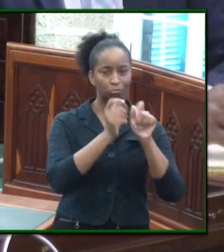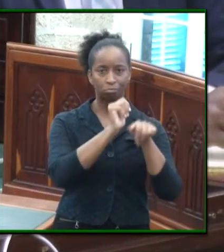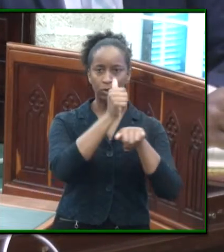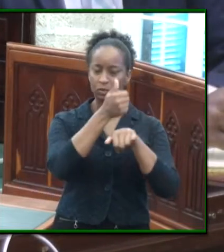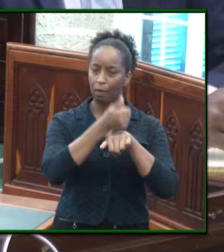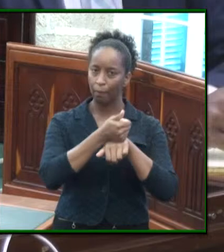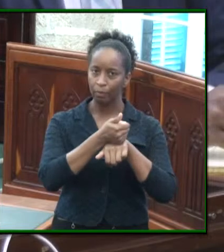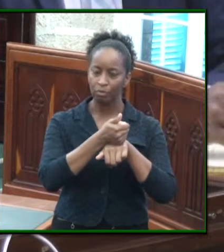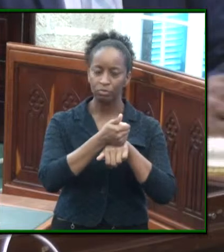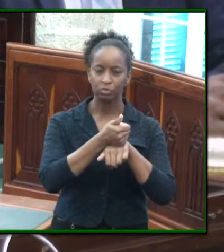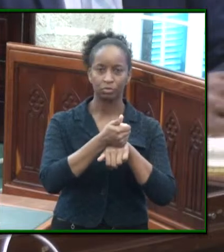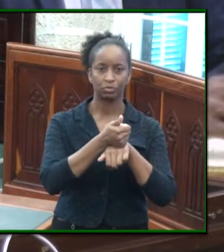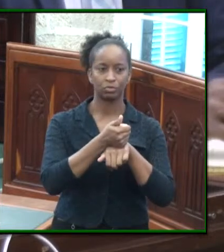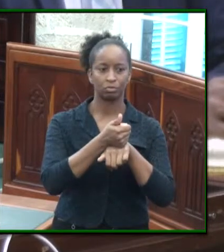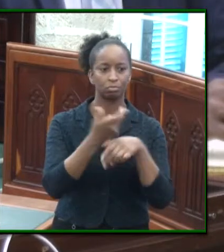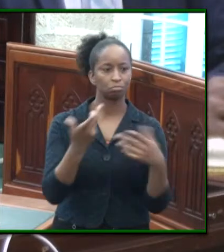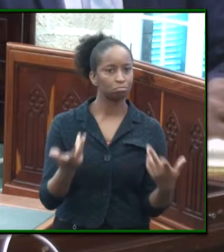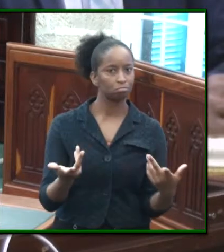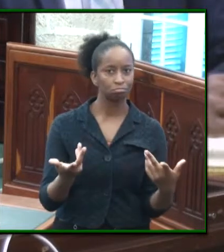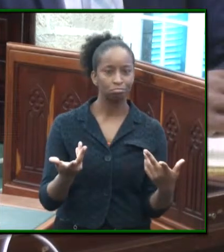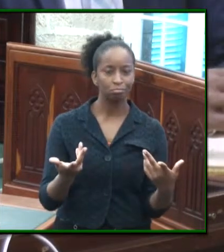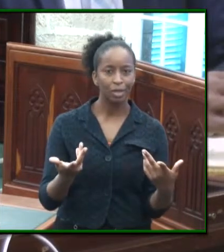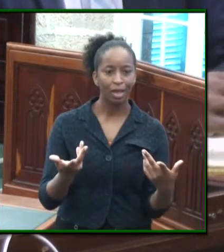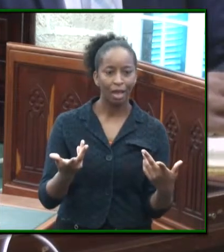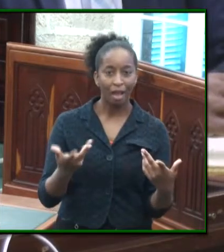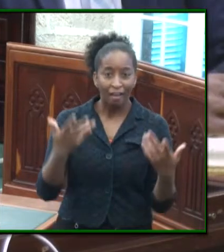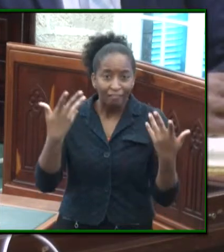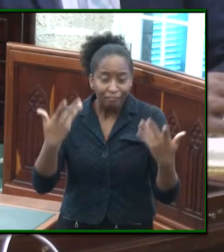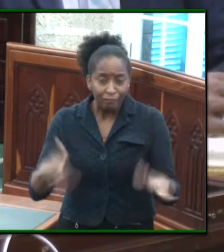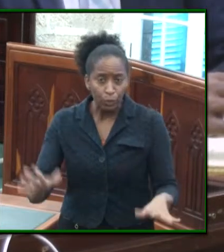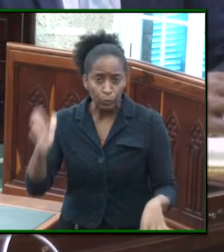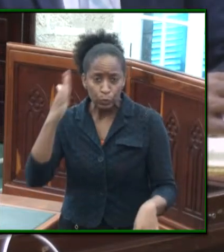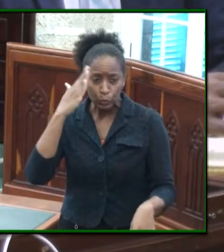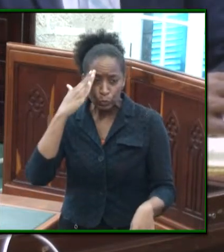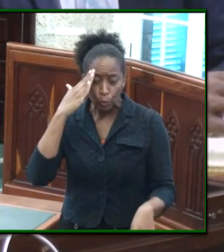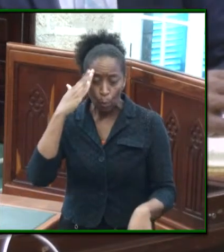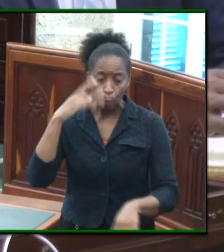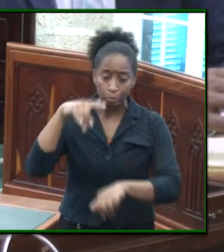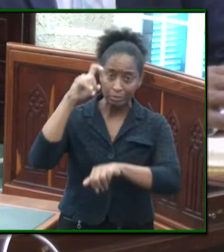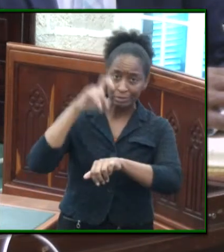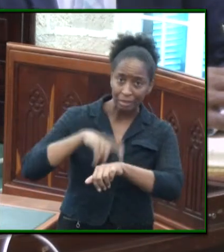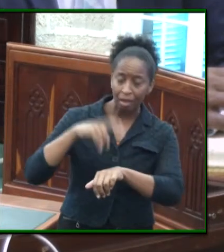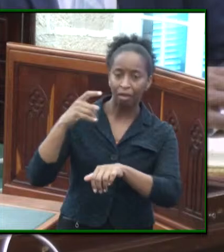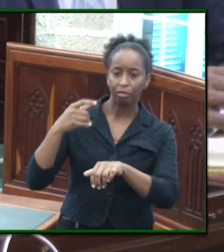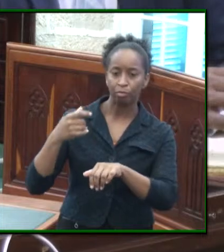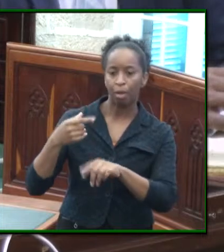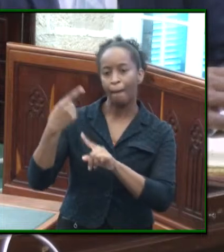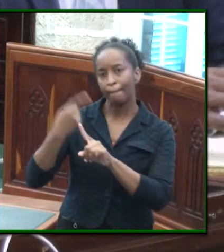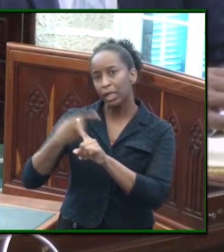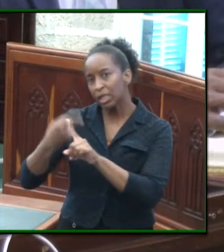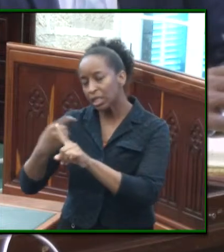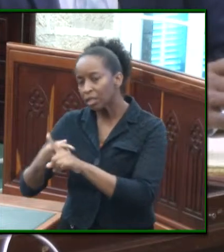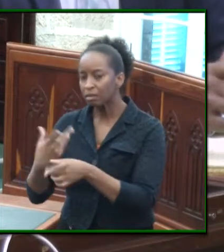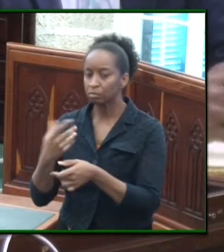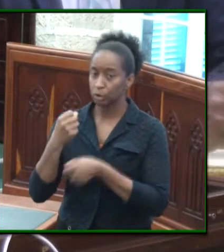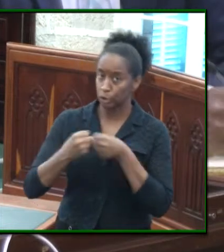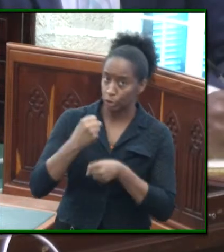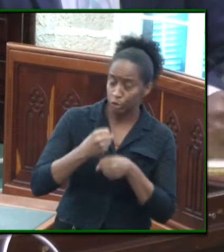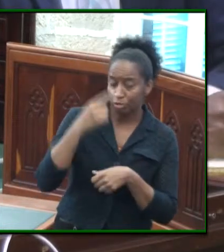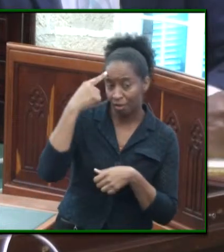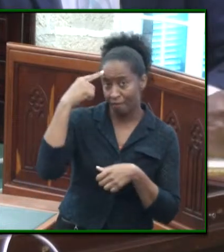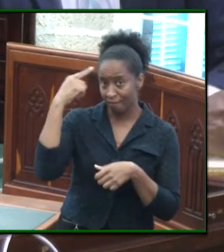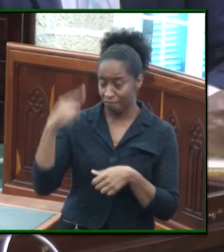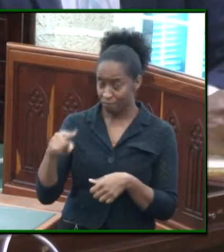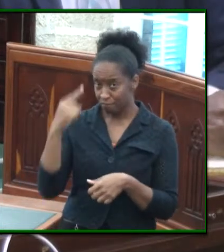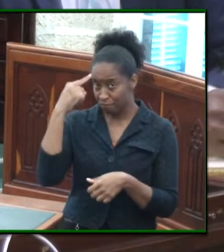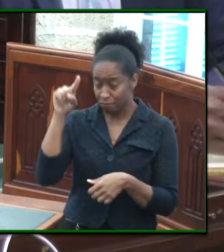that work. That work, while it was managed by the Office of the Attorney General, was funded by the Cabinet Office,